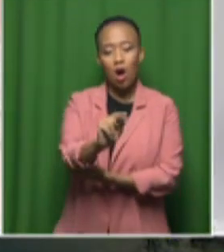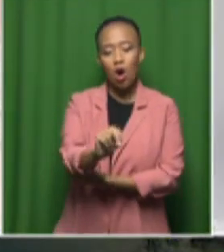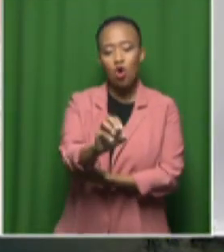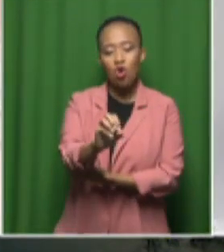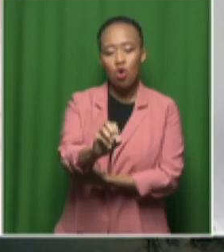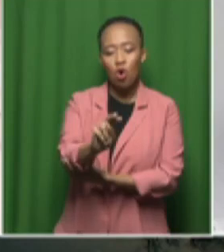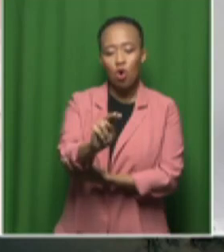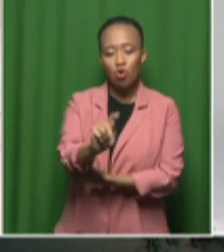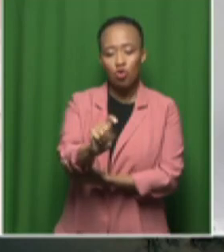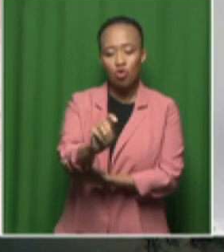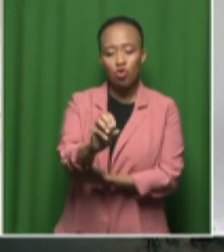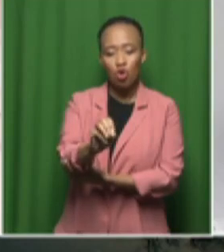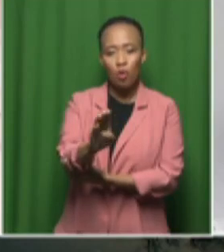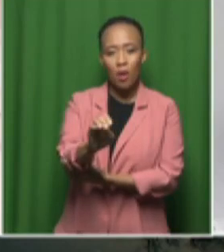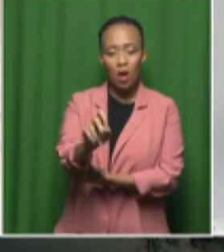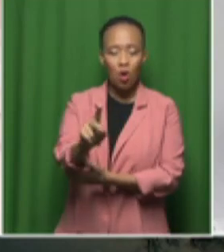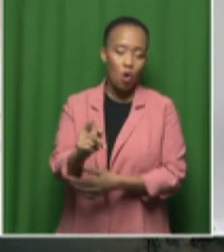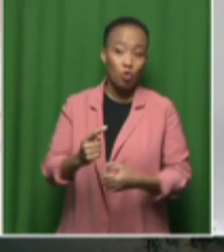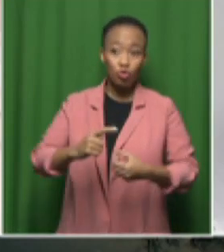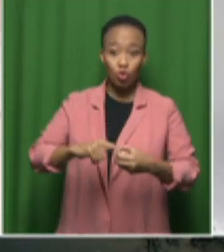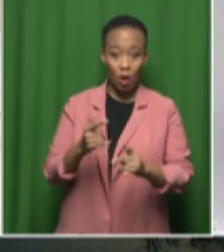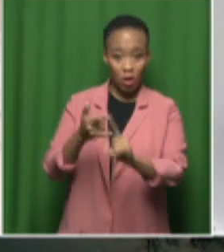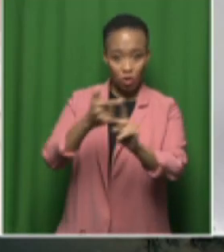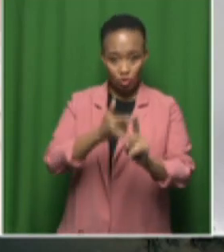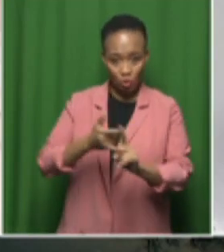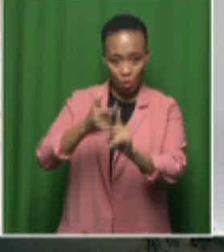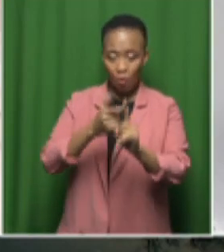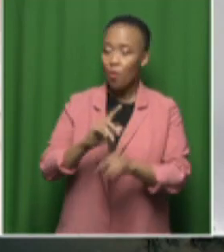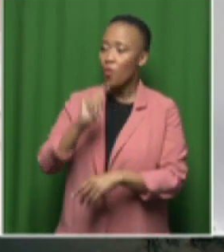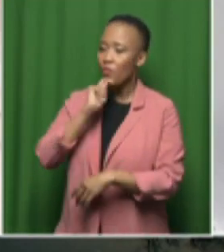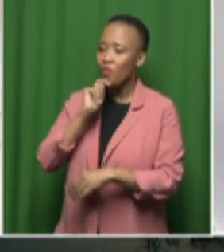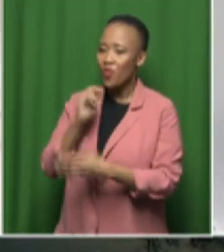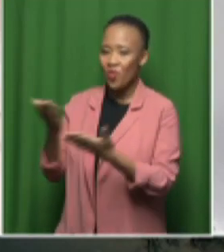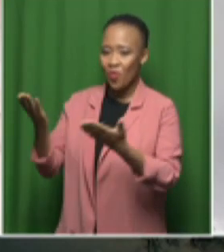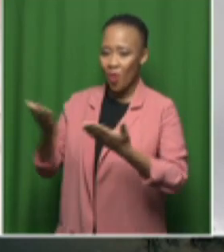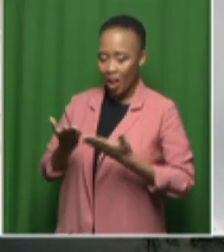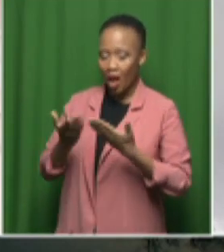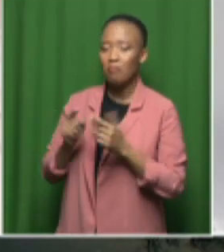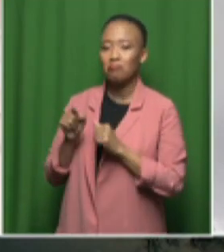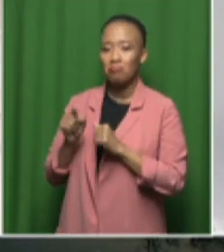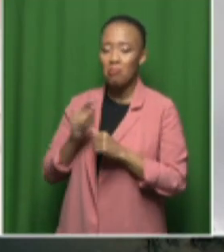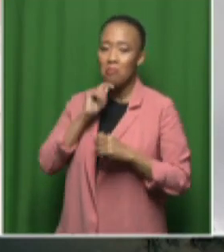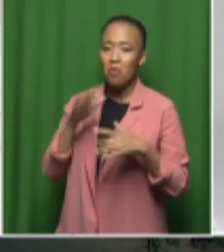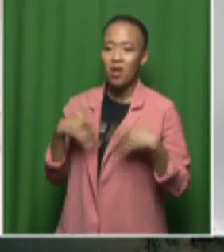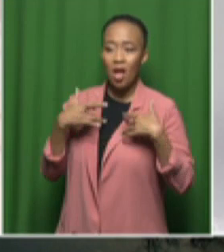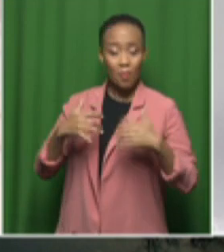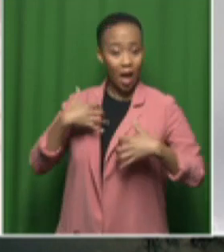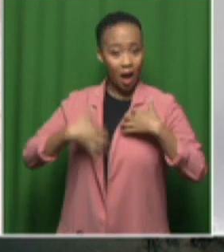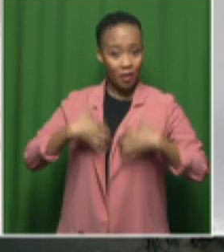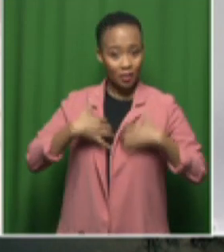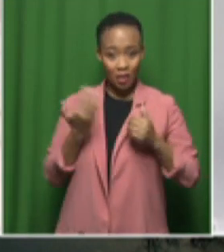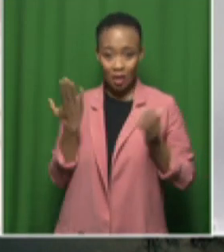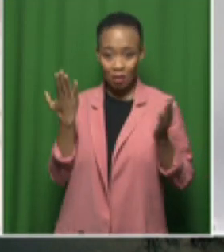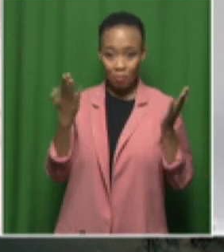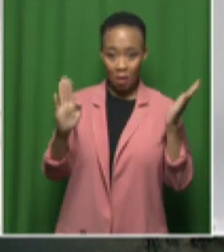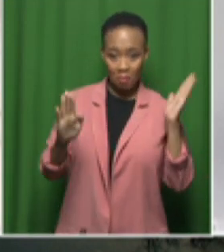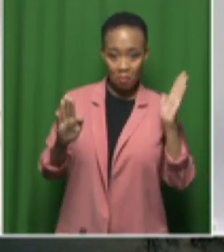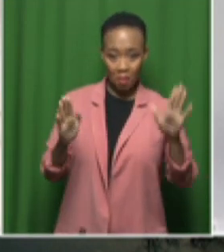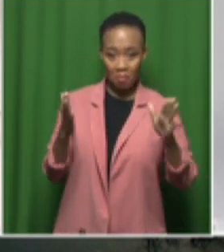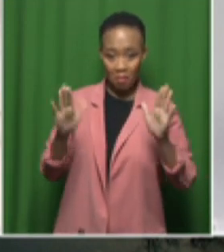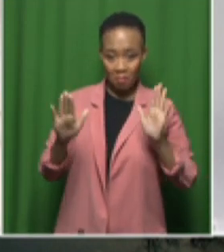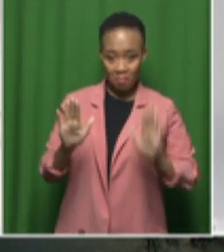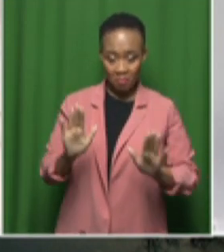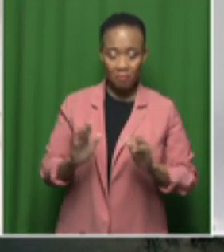very good morning to you. A warm welcome to Morning Live. I'm excited about this exhibition, but for somebody who may not know, tell us a little bit